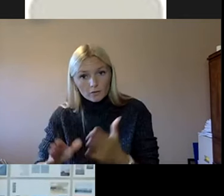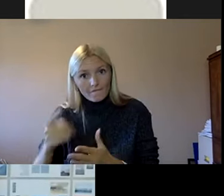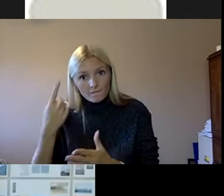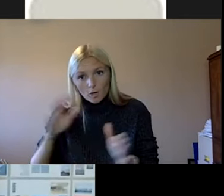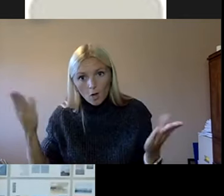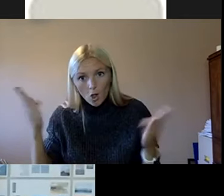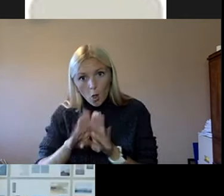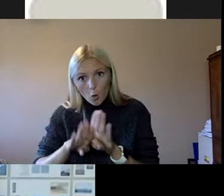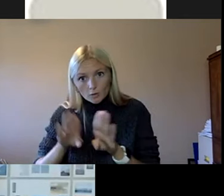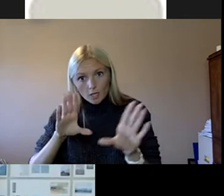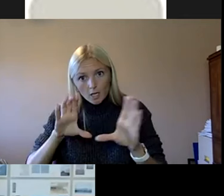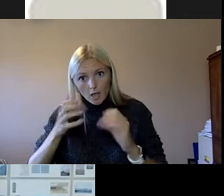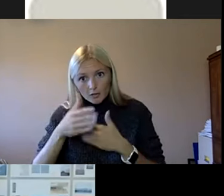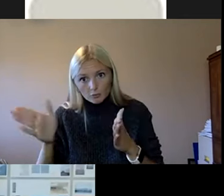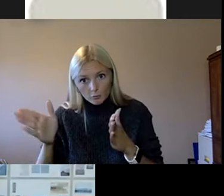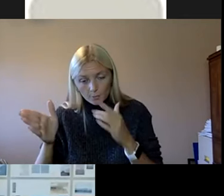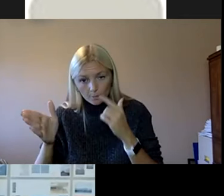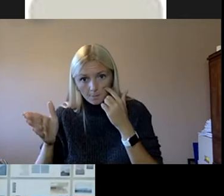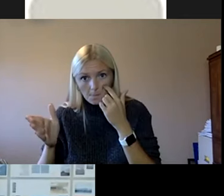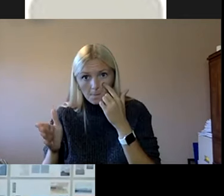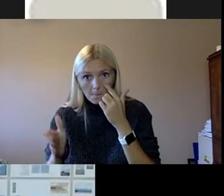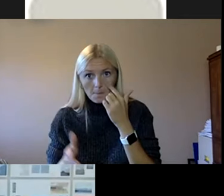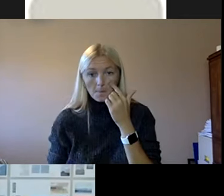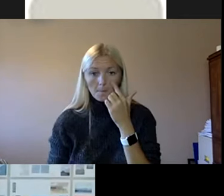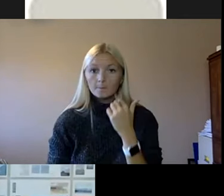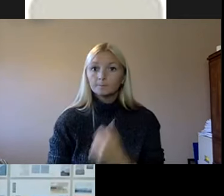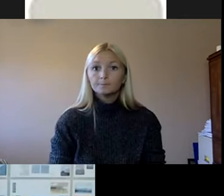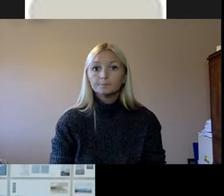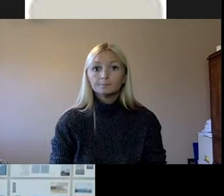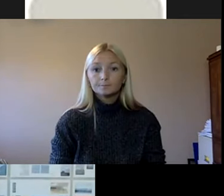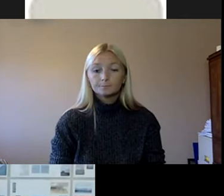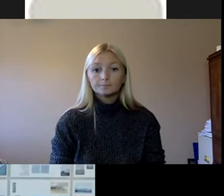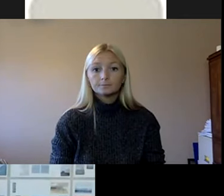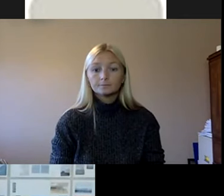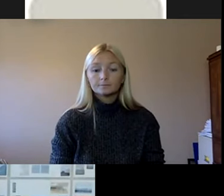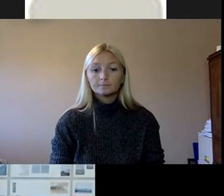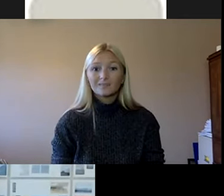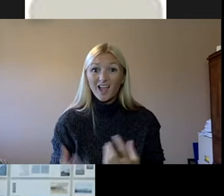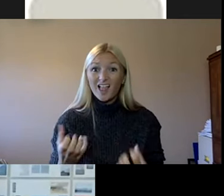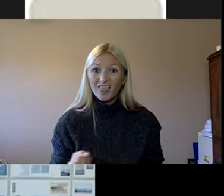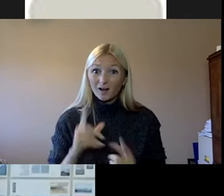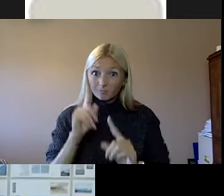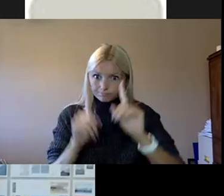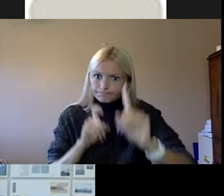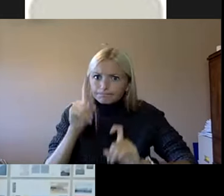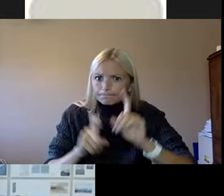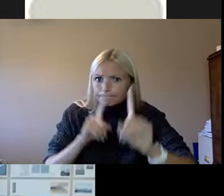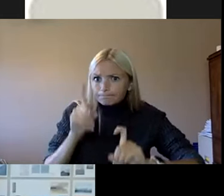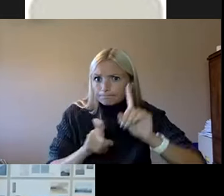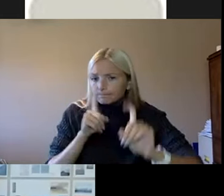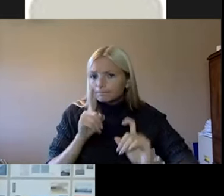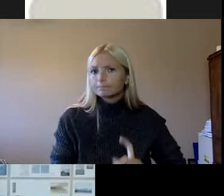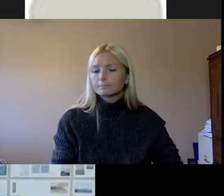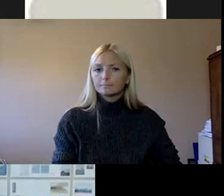classroom. And I think that this, there are a lot of questions that can be asked in that